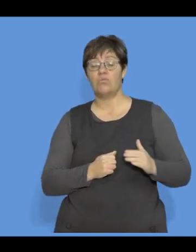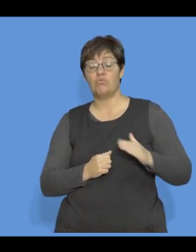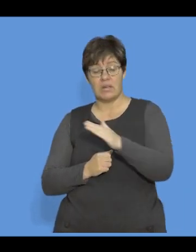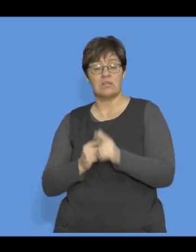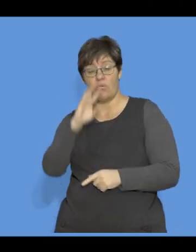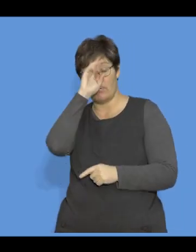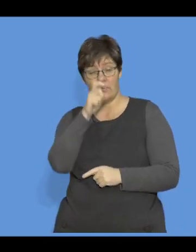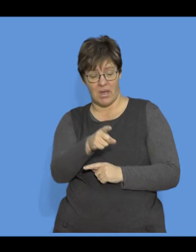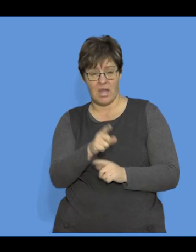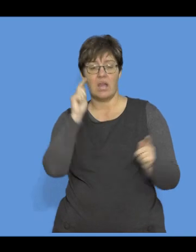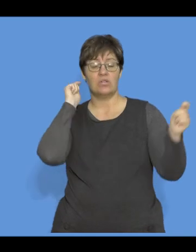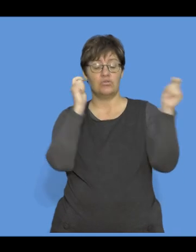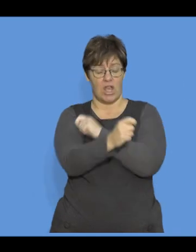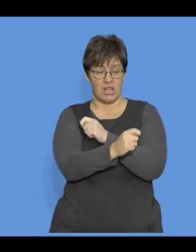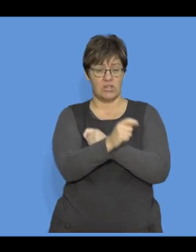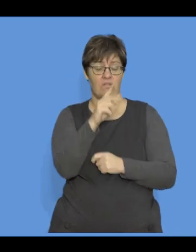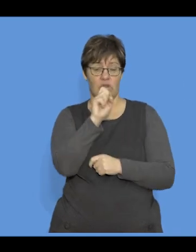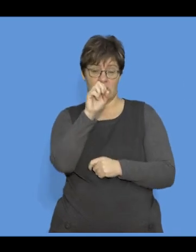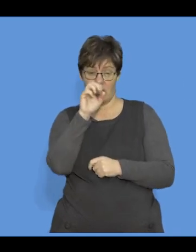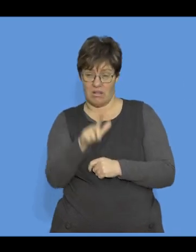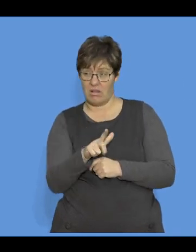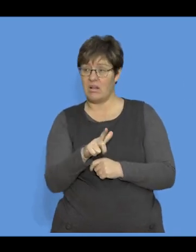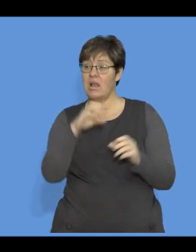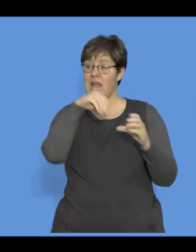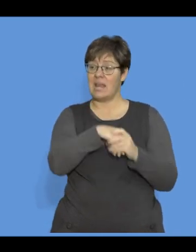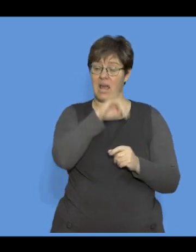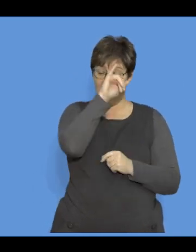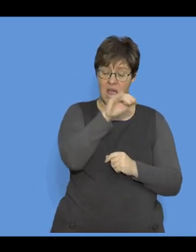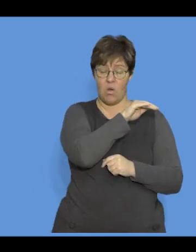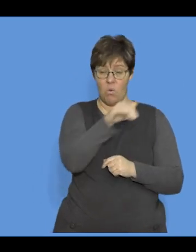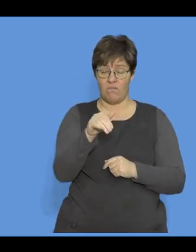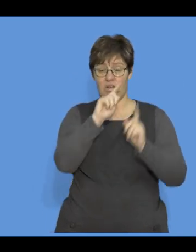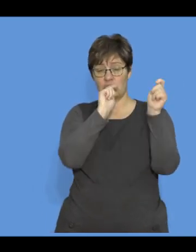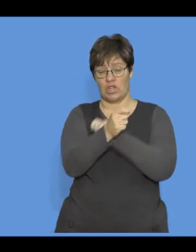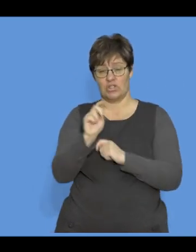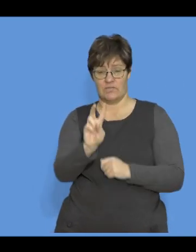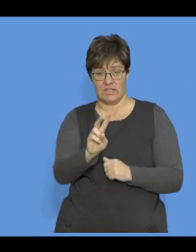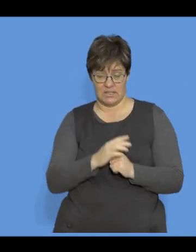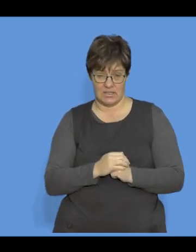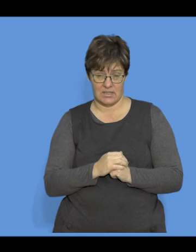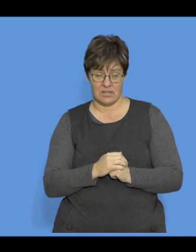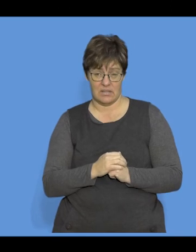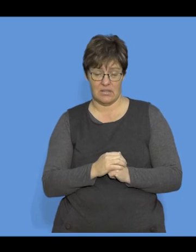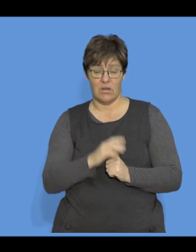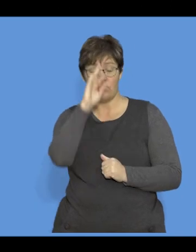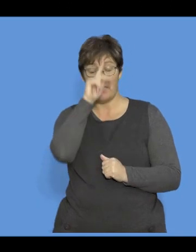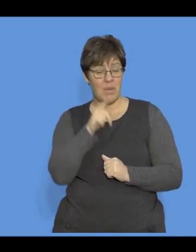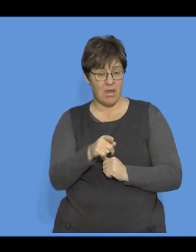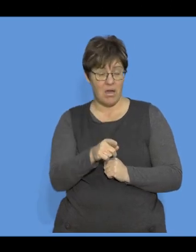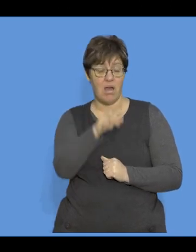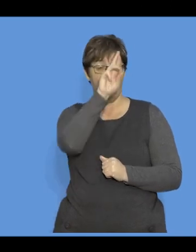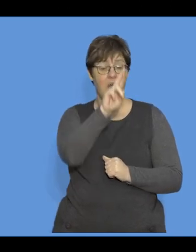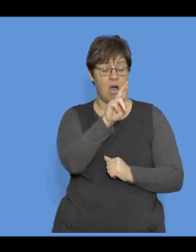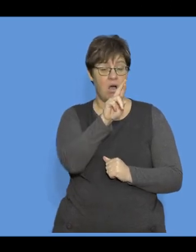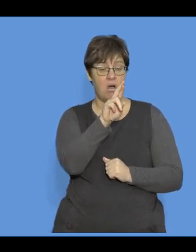change in the vertical, change in I over change in V. Now, you should remember that R is equal to V